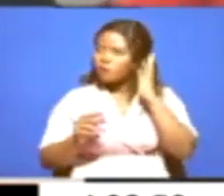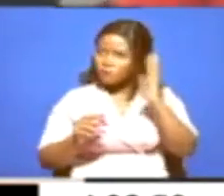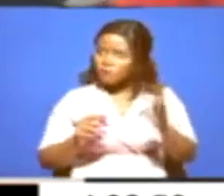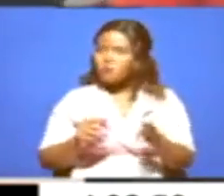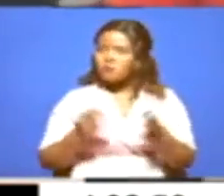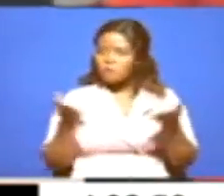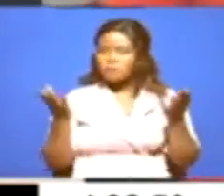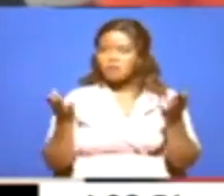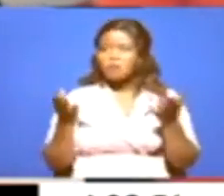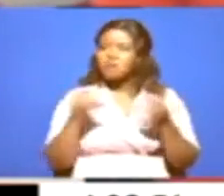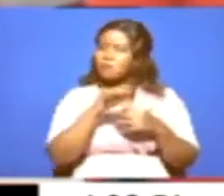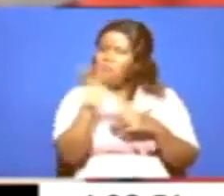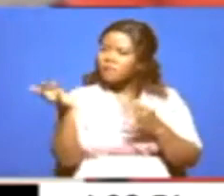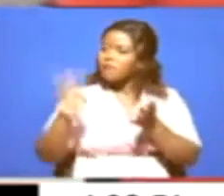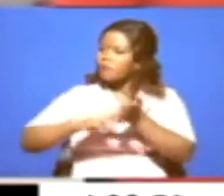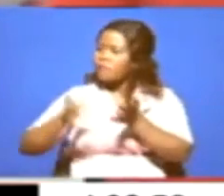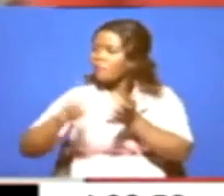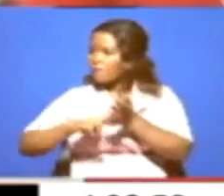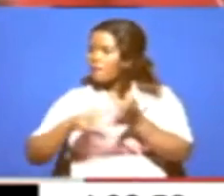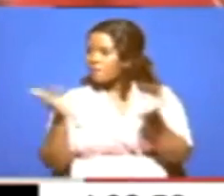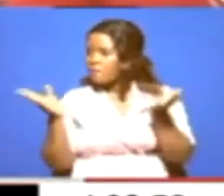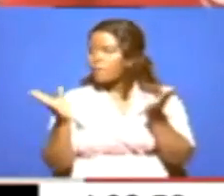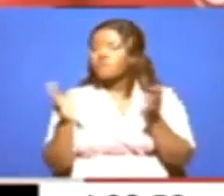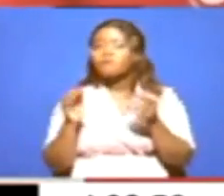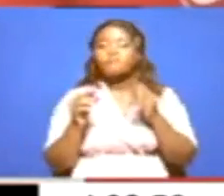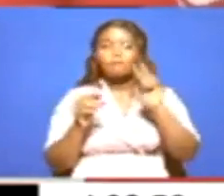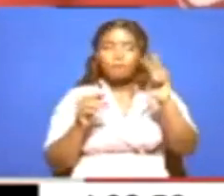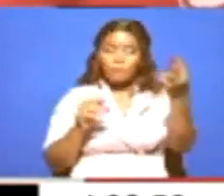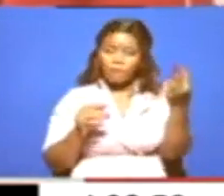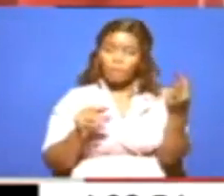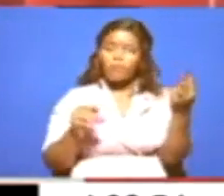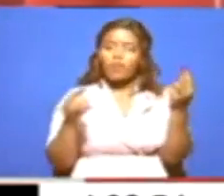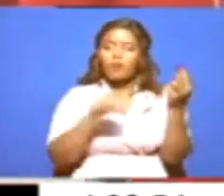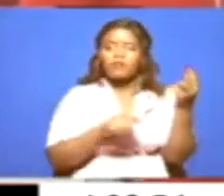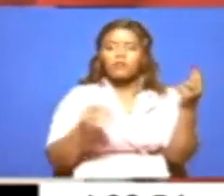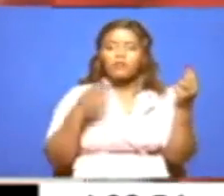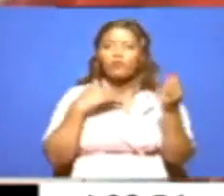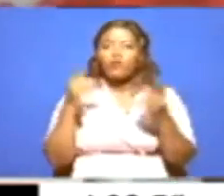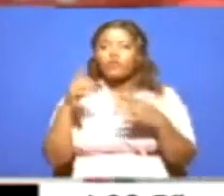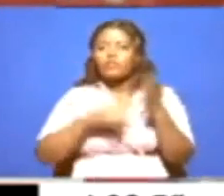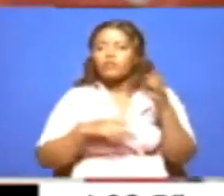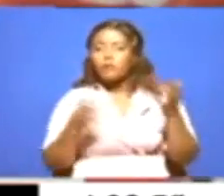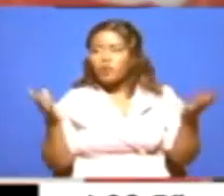Mtajiandikisha. Alafu pili, sisi tunataka